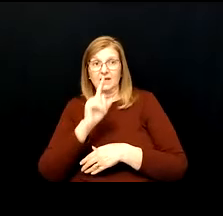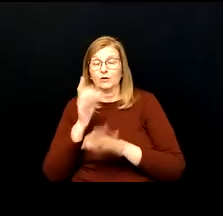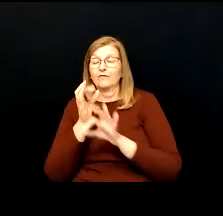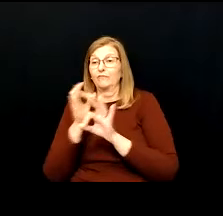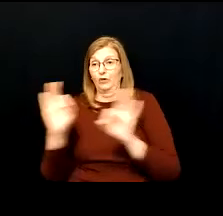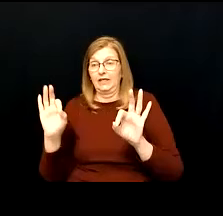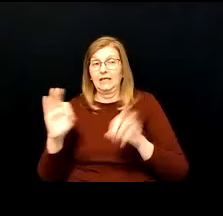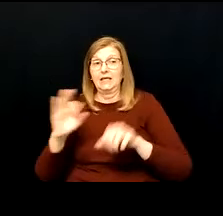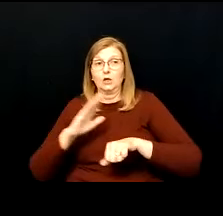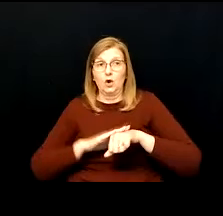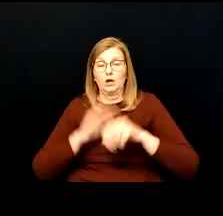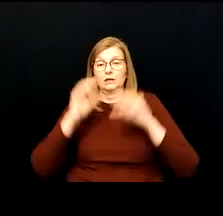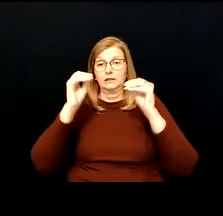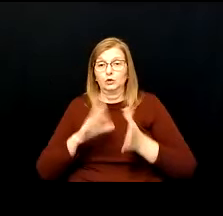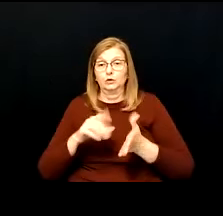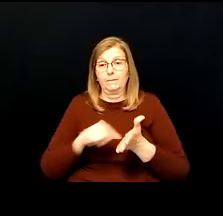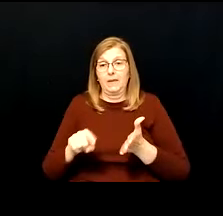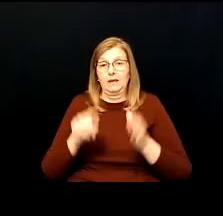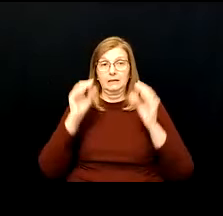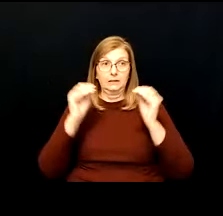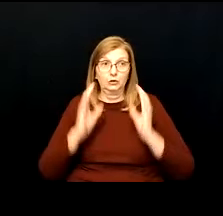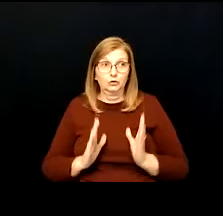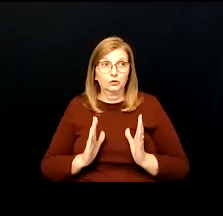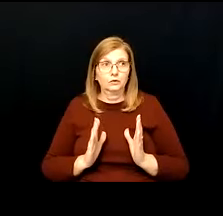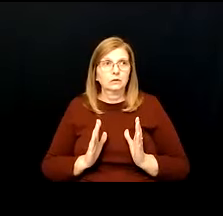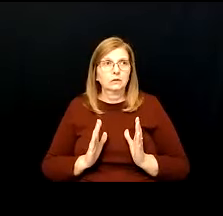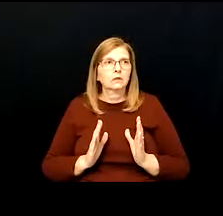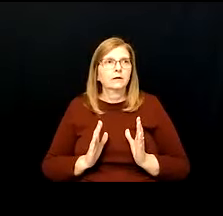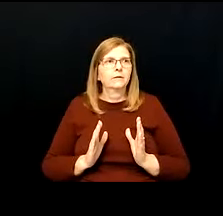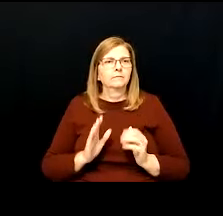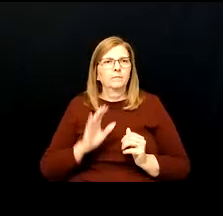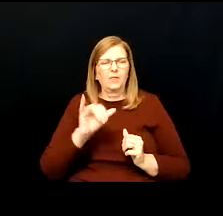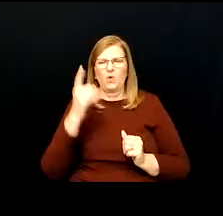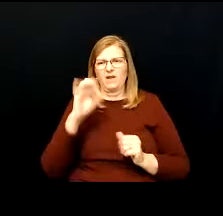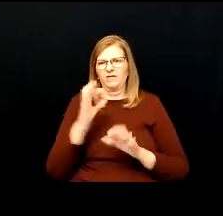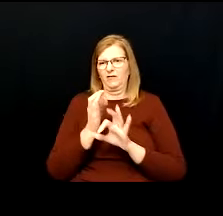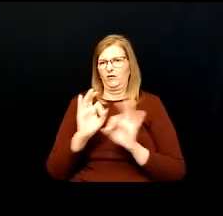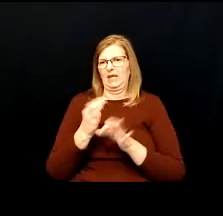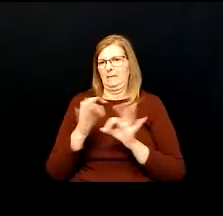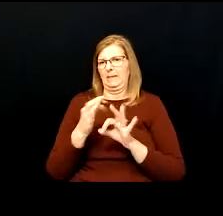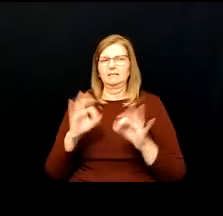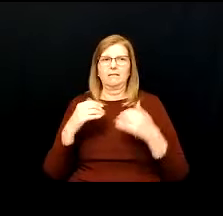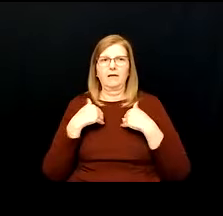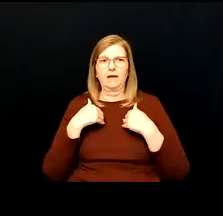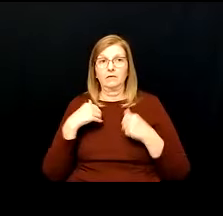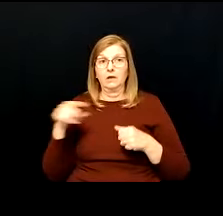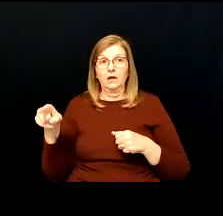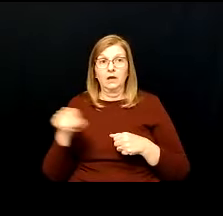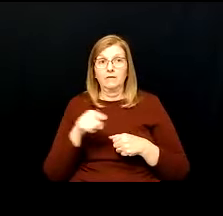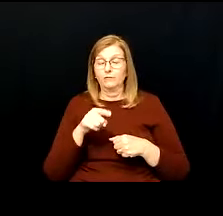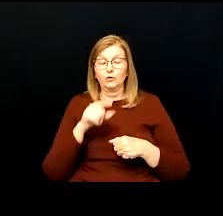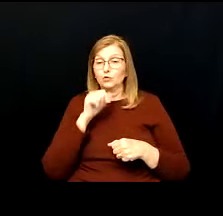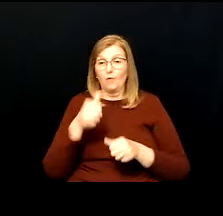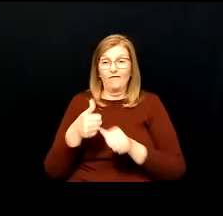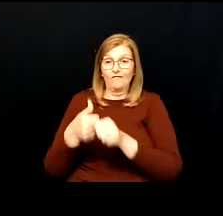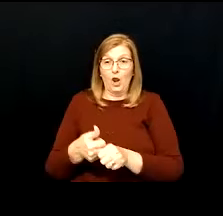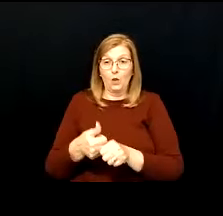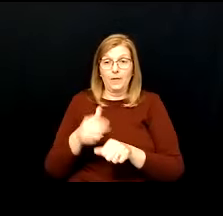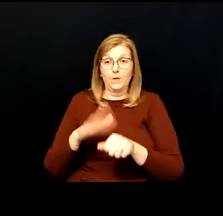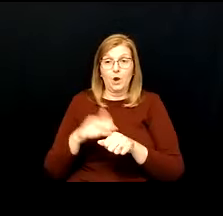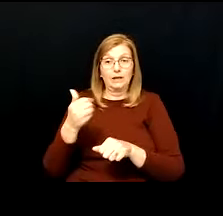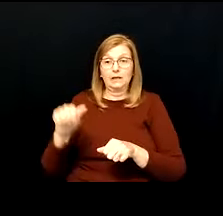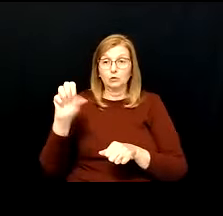on Teachers Pay Teachers. It's one of the freebies that they had. If you don't follow them on any social media,